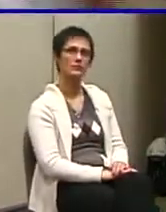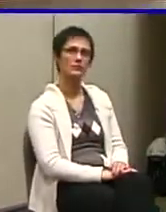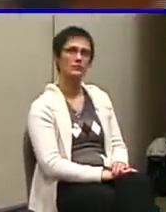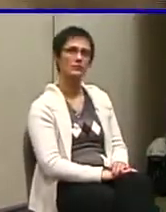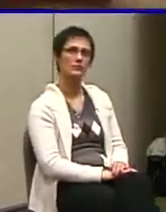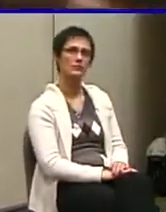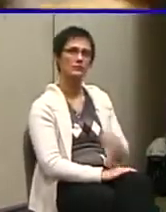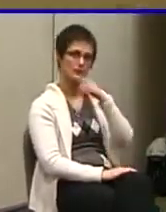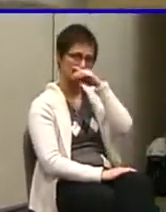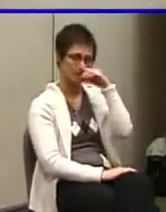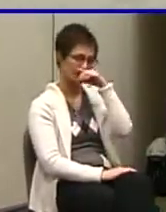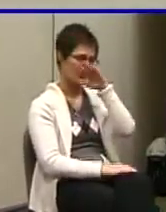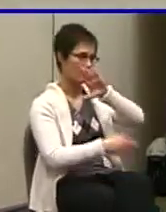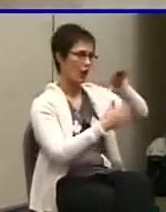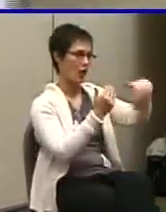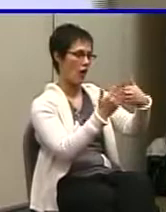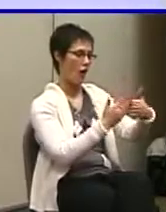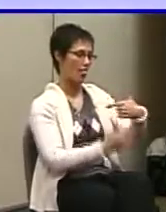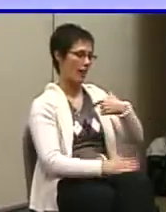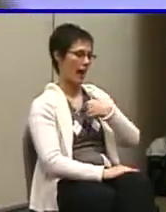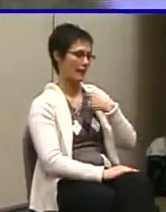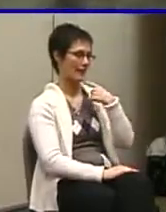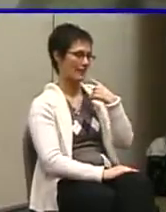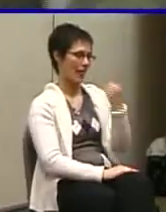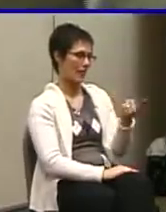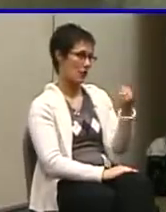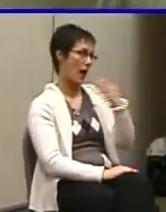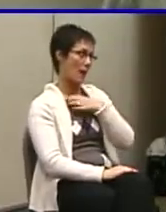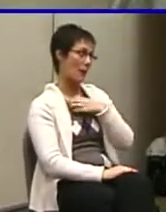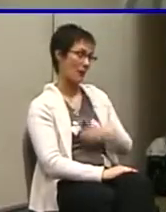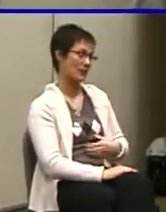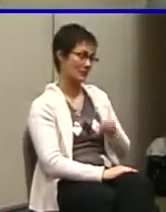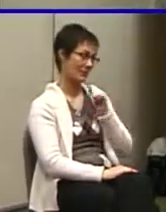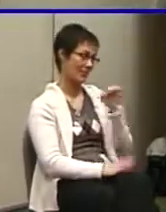Well, all I can tell you is, and I wish it was really clear.